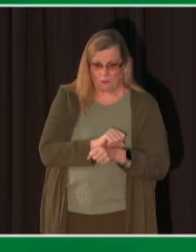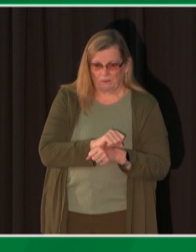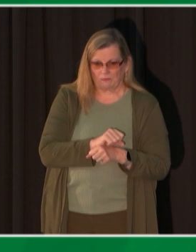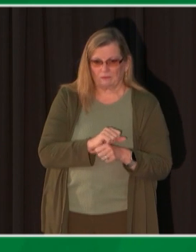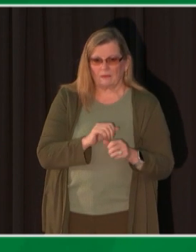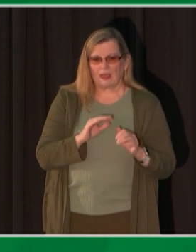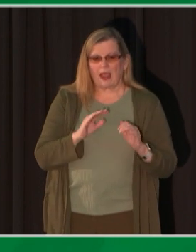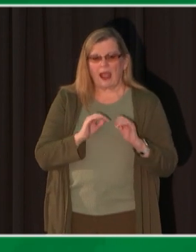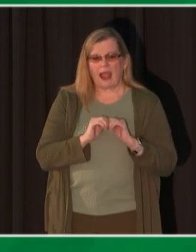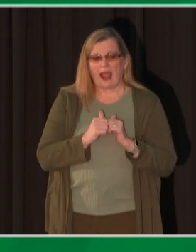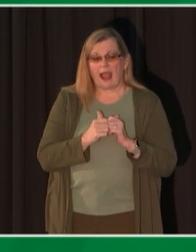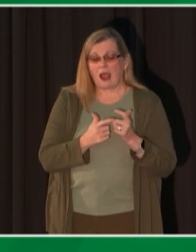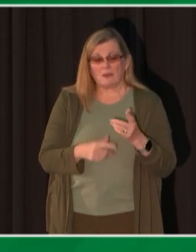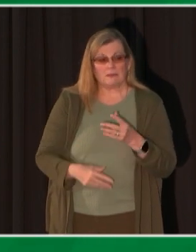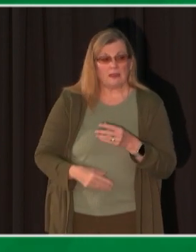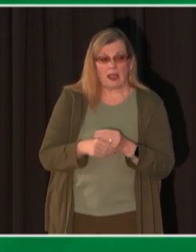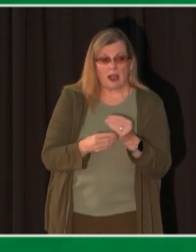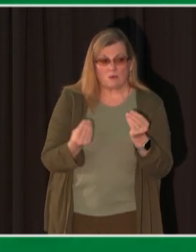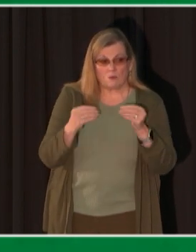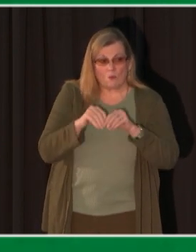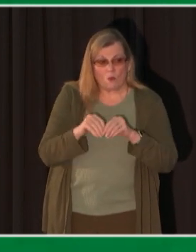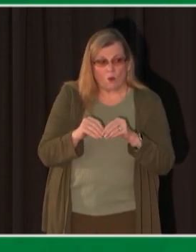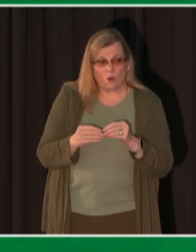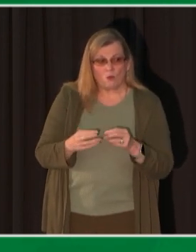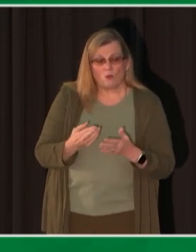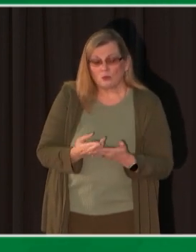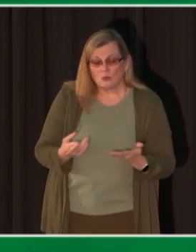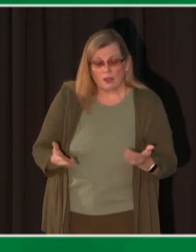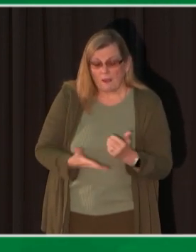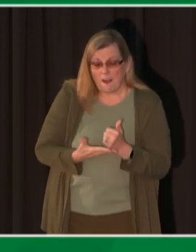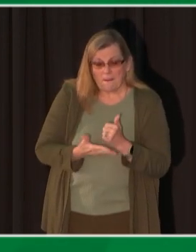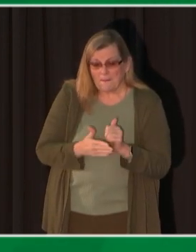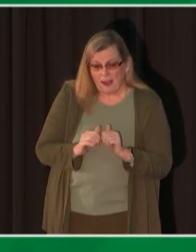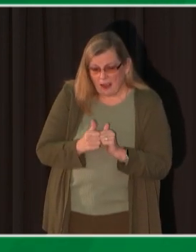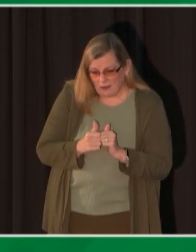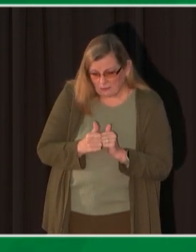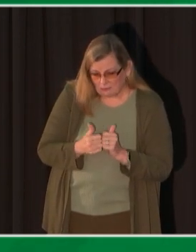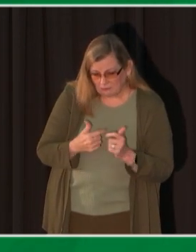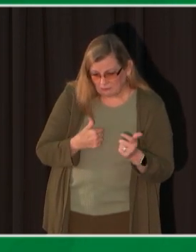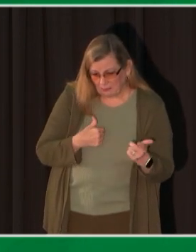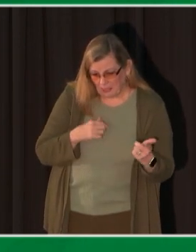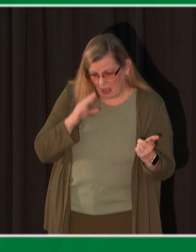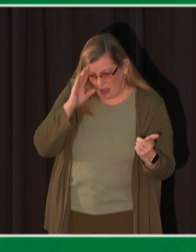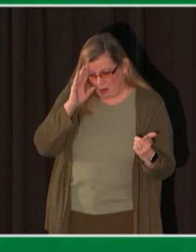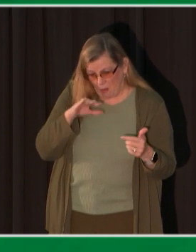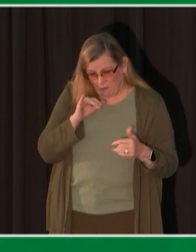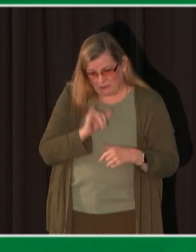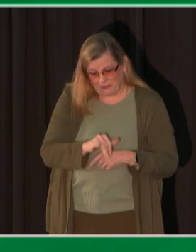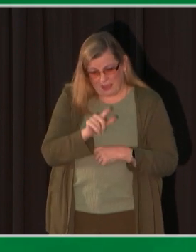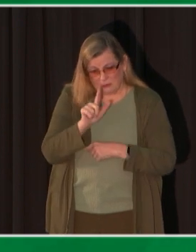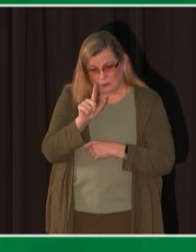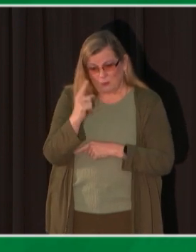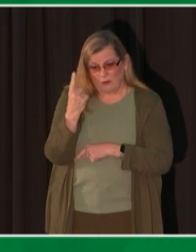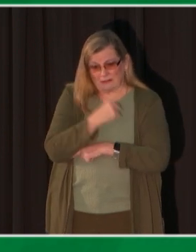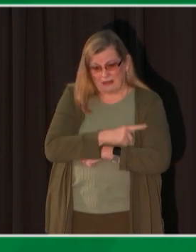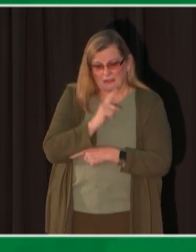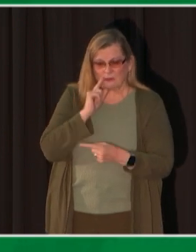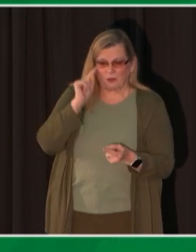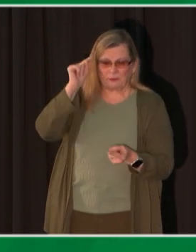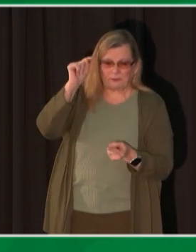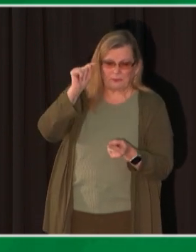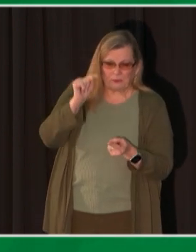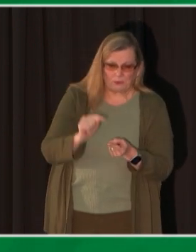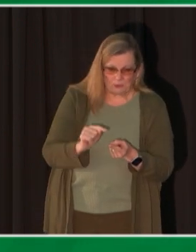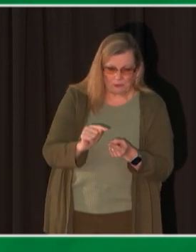more information to claimants, we are hoping to push those days down from 21 days